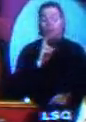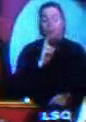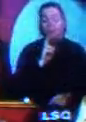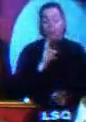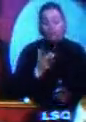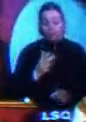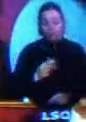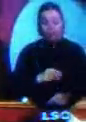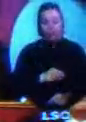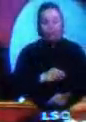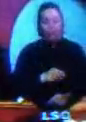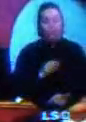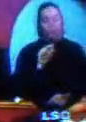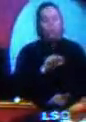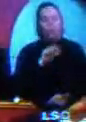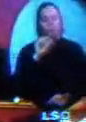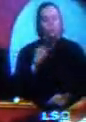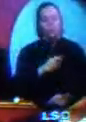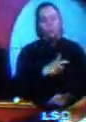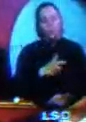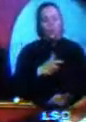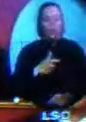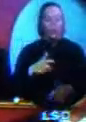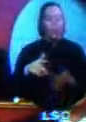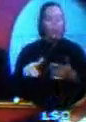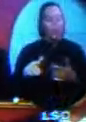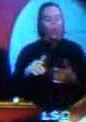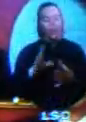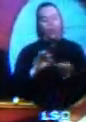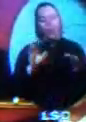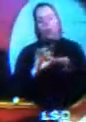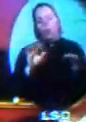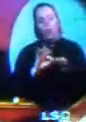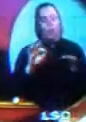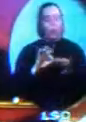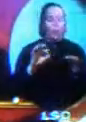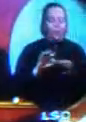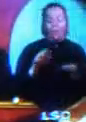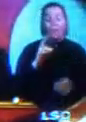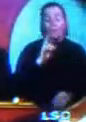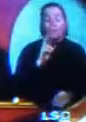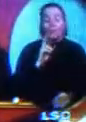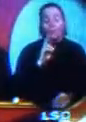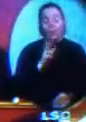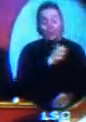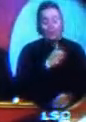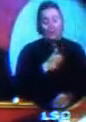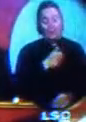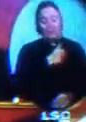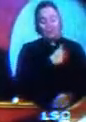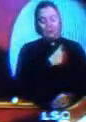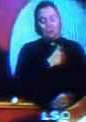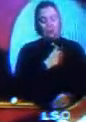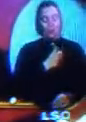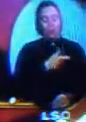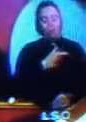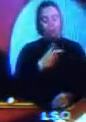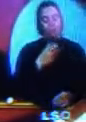Mr. Speaker, the fact is that the government can say whatever it